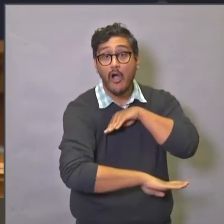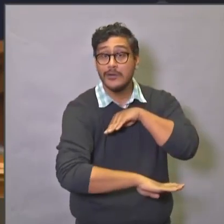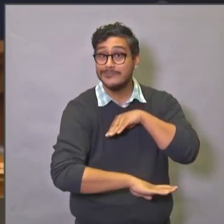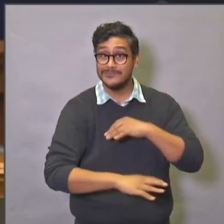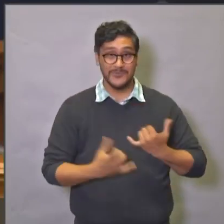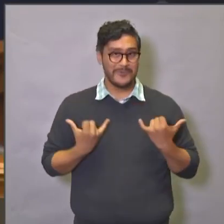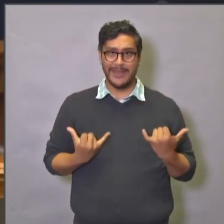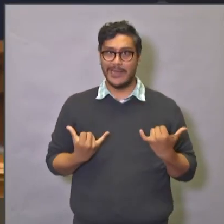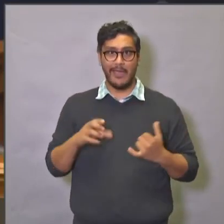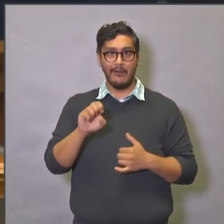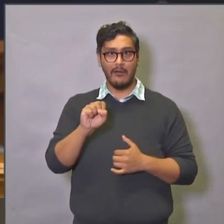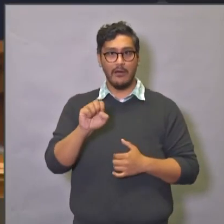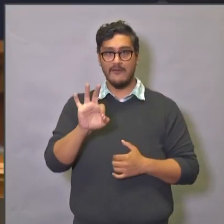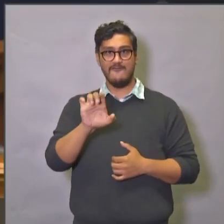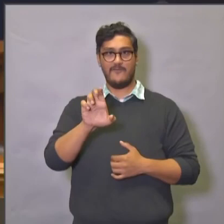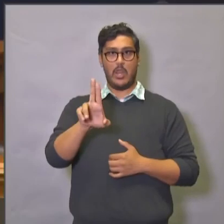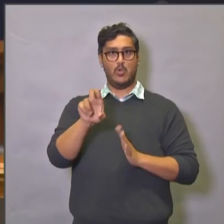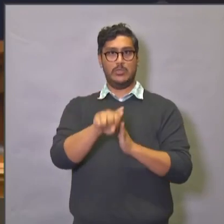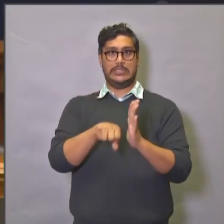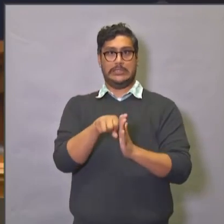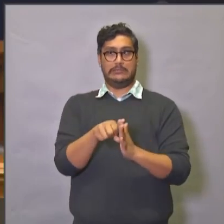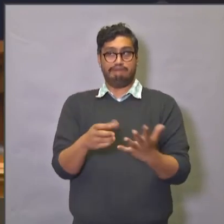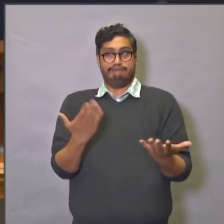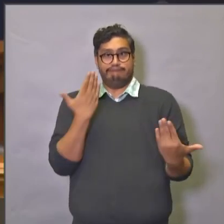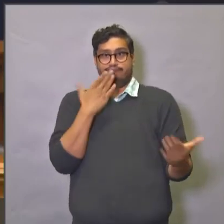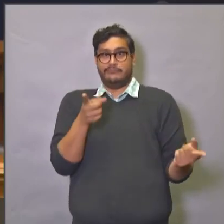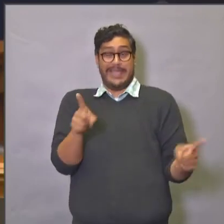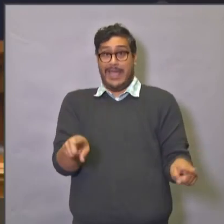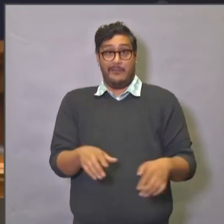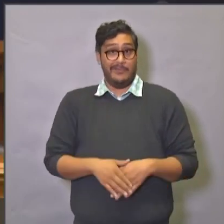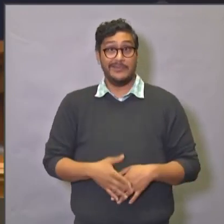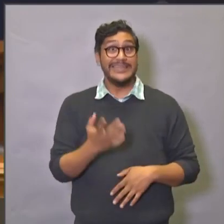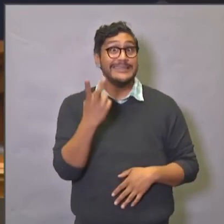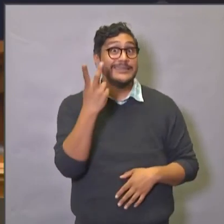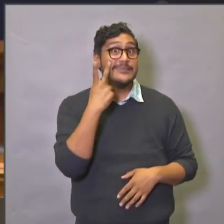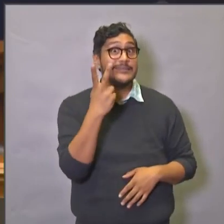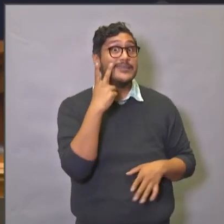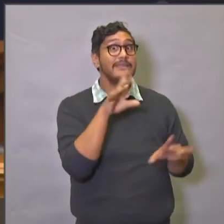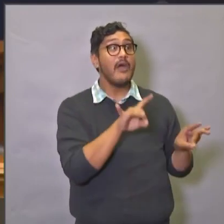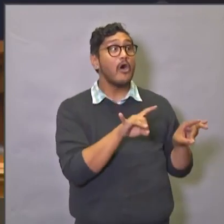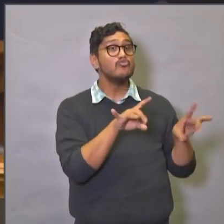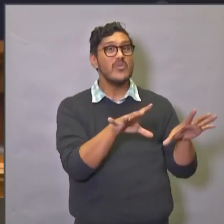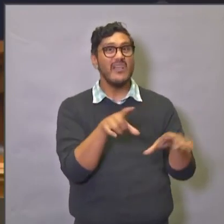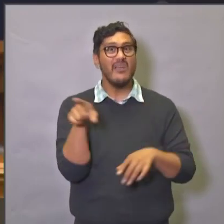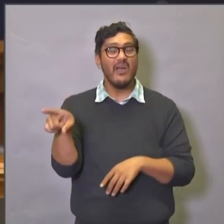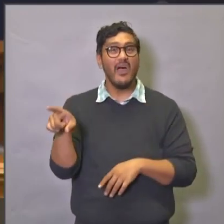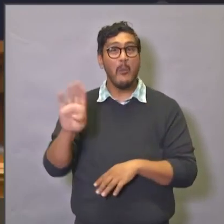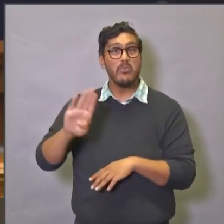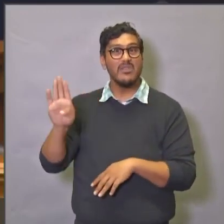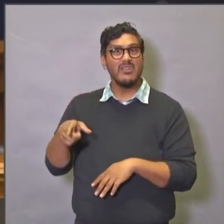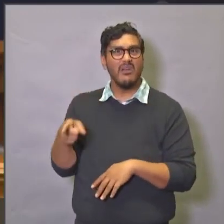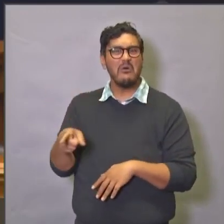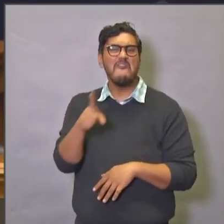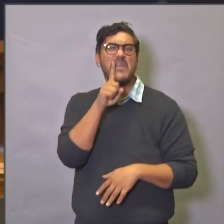like, to be honest. We're seeing from, you know, places like Australia and Brazil, they had a very mild